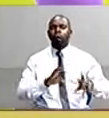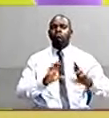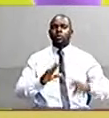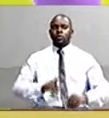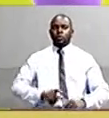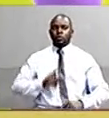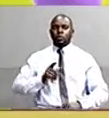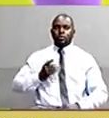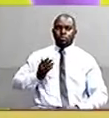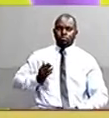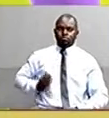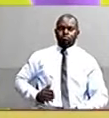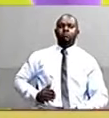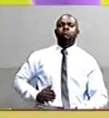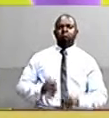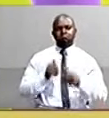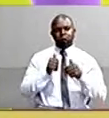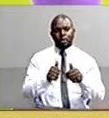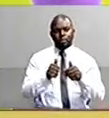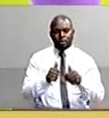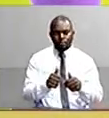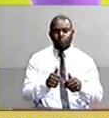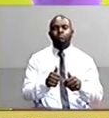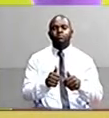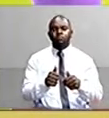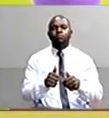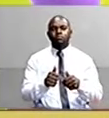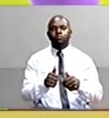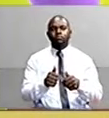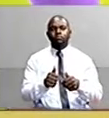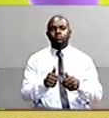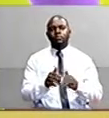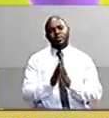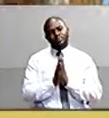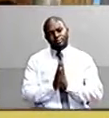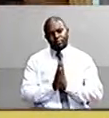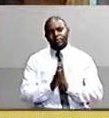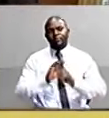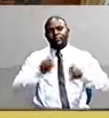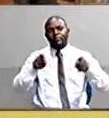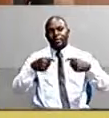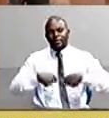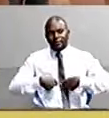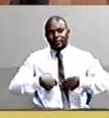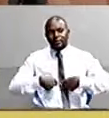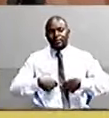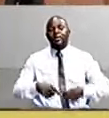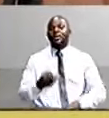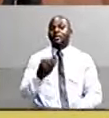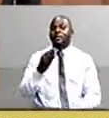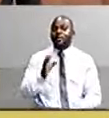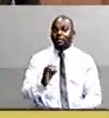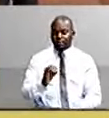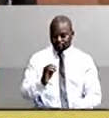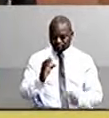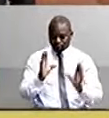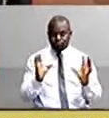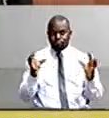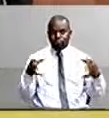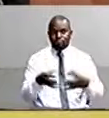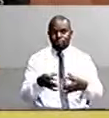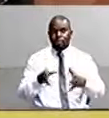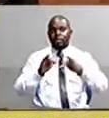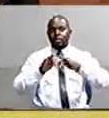attitude. The attitude is good. So pray for us. 30 players were summoned in